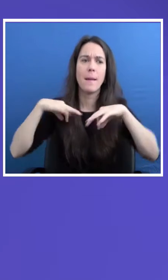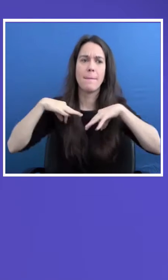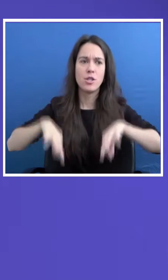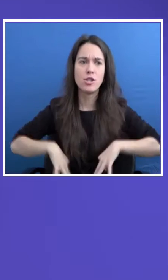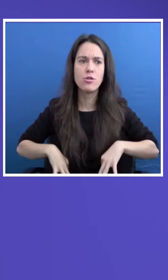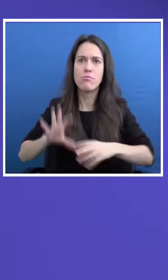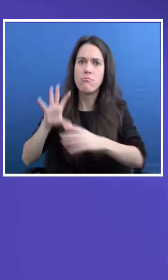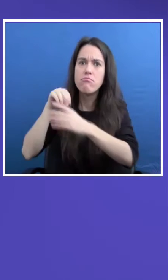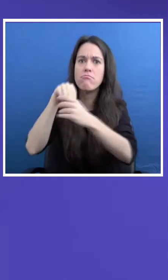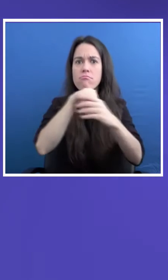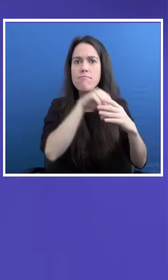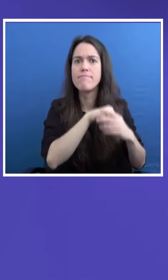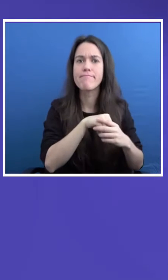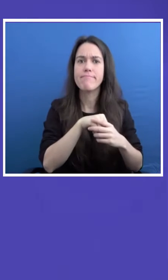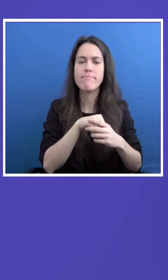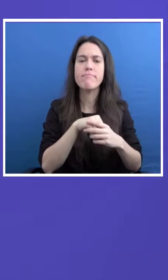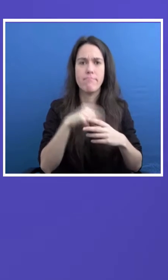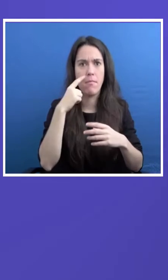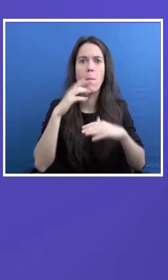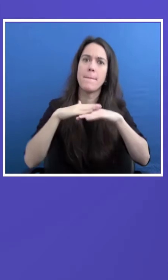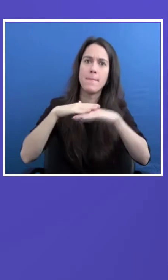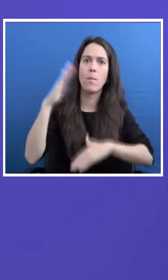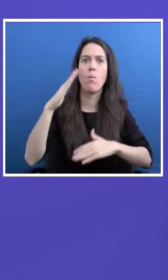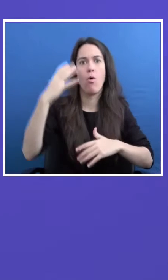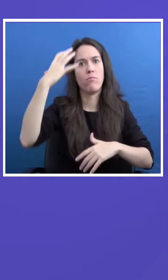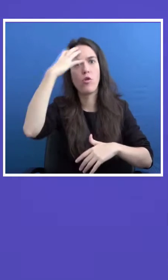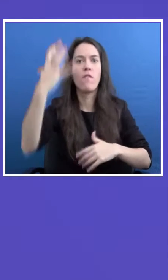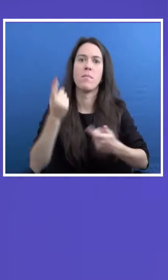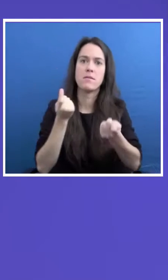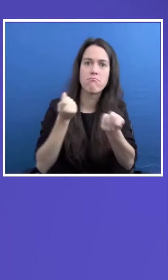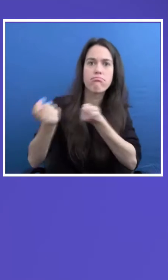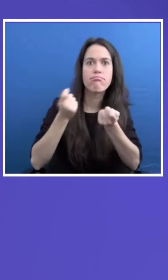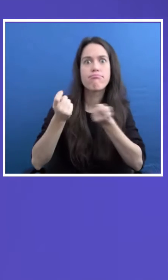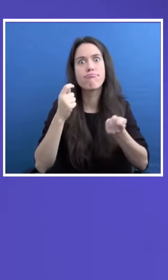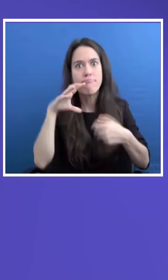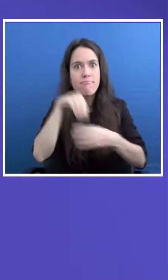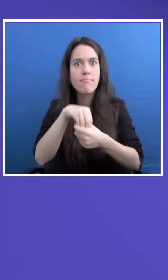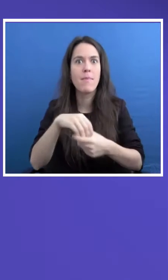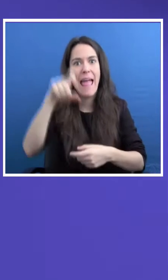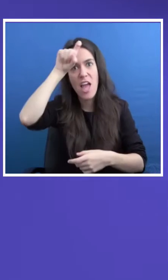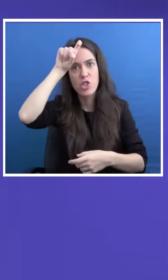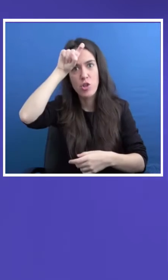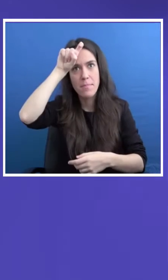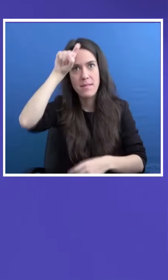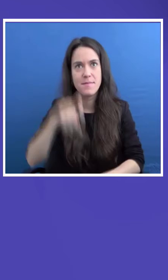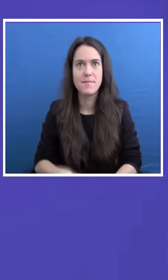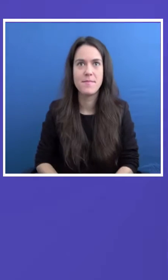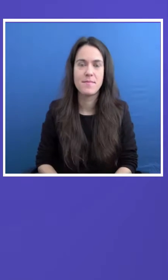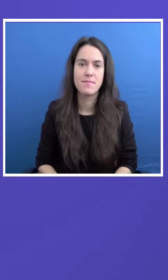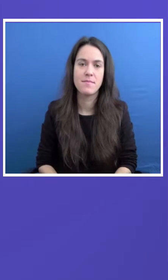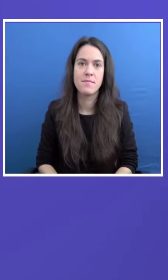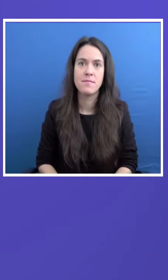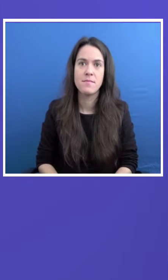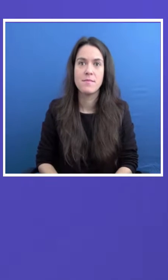like women became governors in Egypt. So if women were able